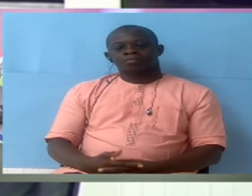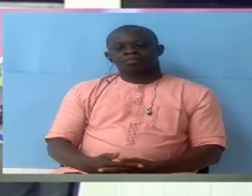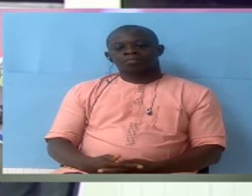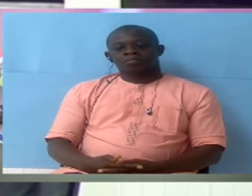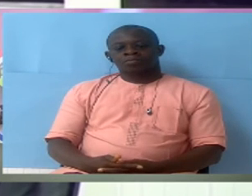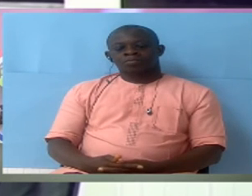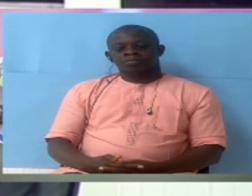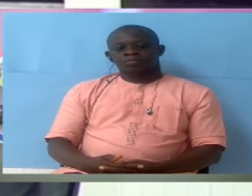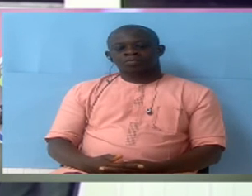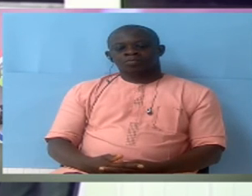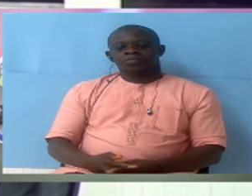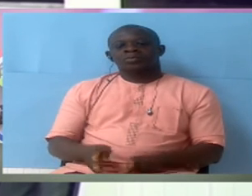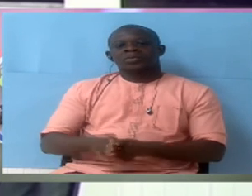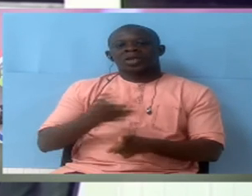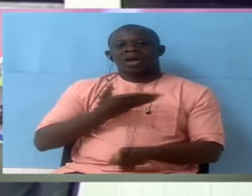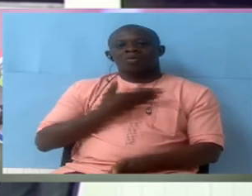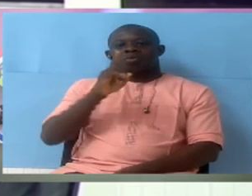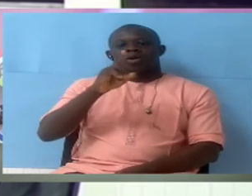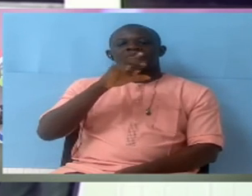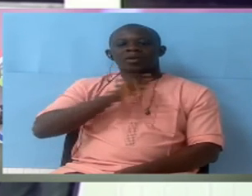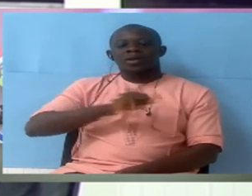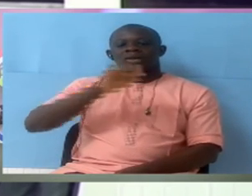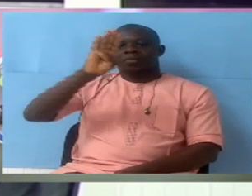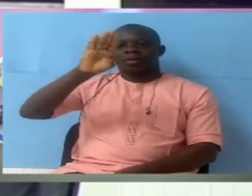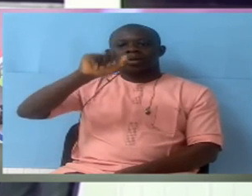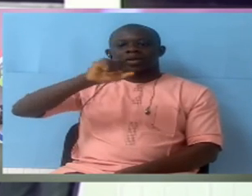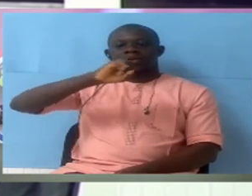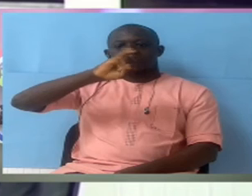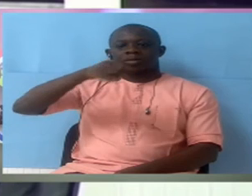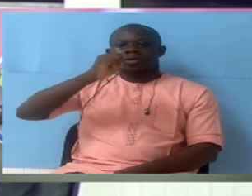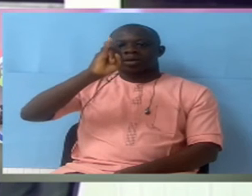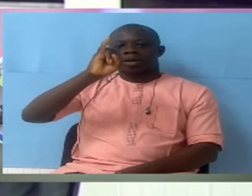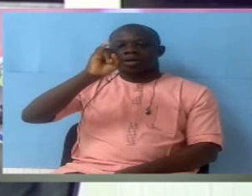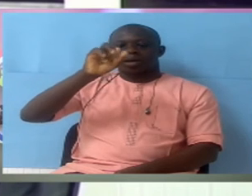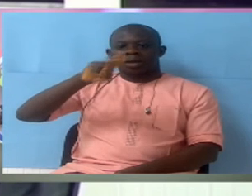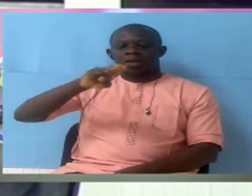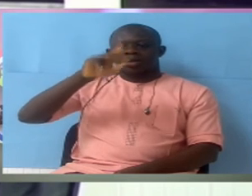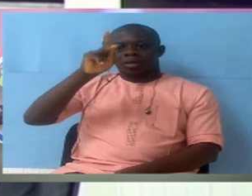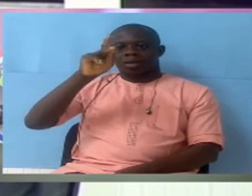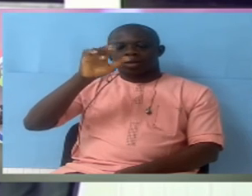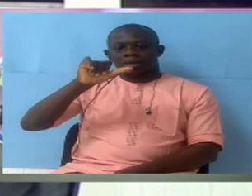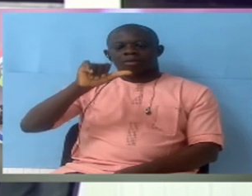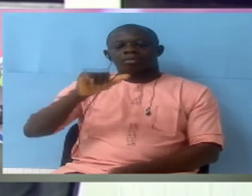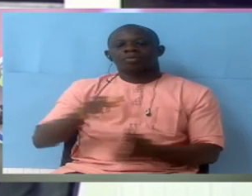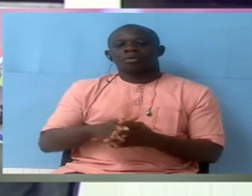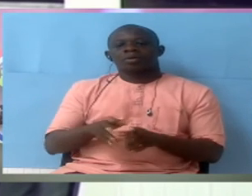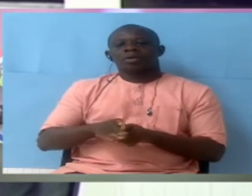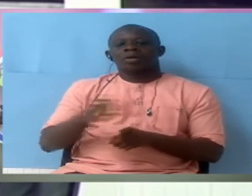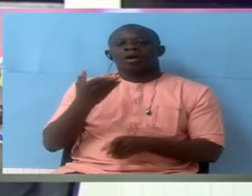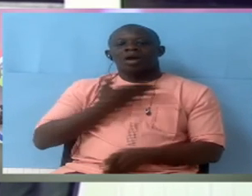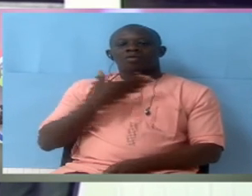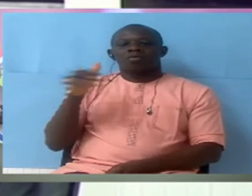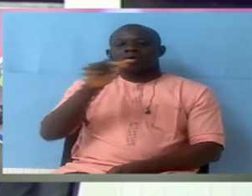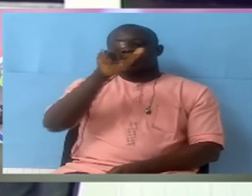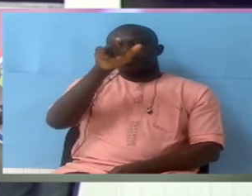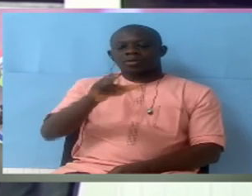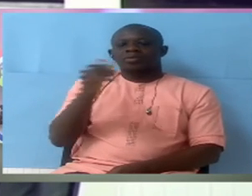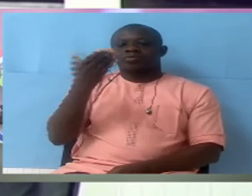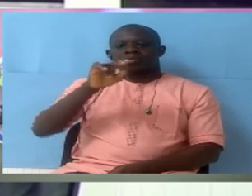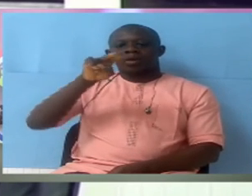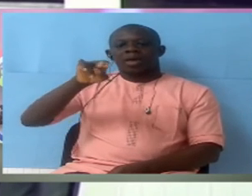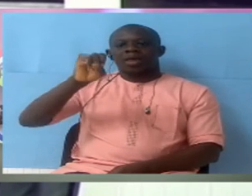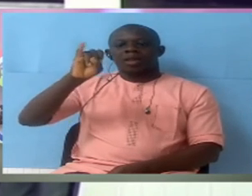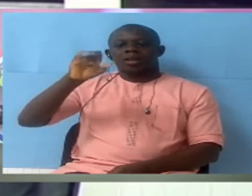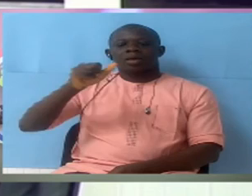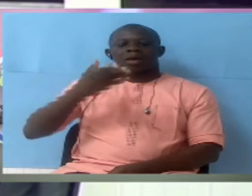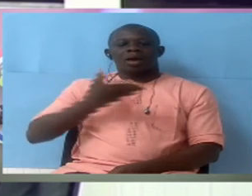With one gentleman Bajinka. Akena ku ñu wax Bajinka. There's from the NIA, there's another guy called